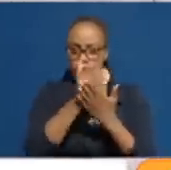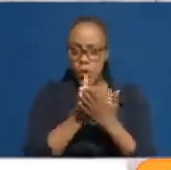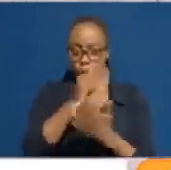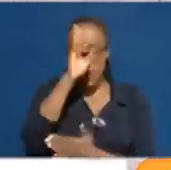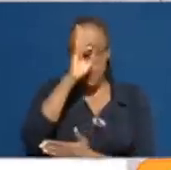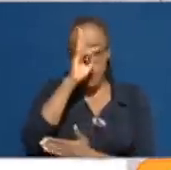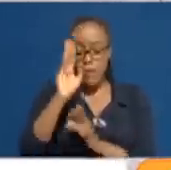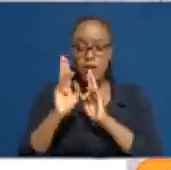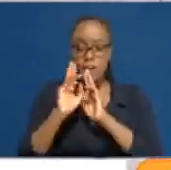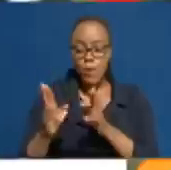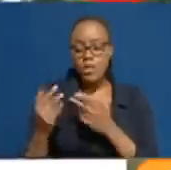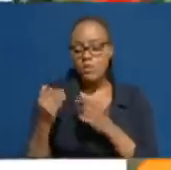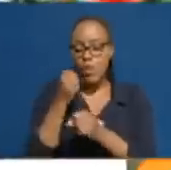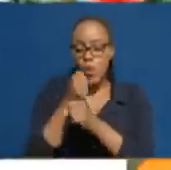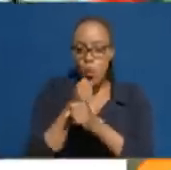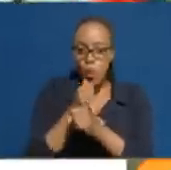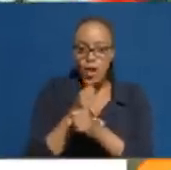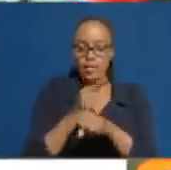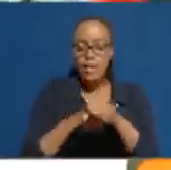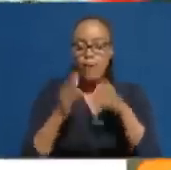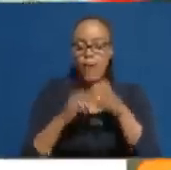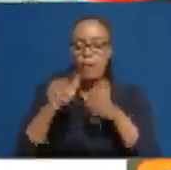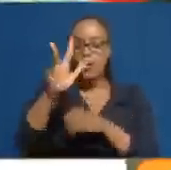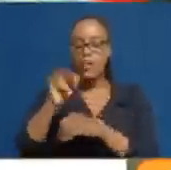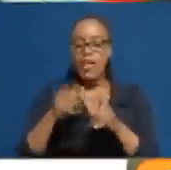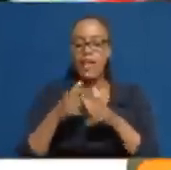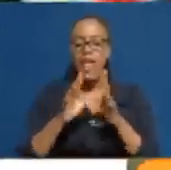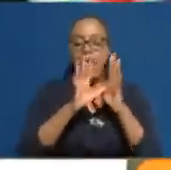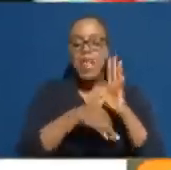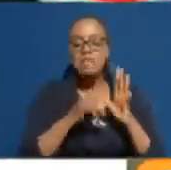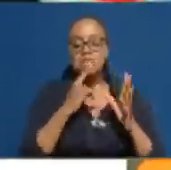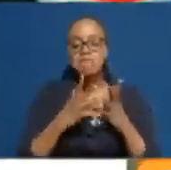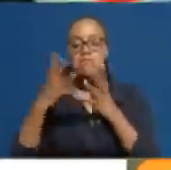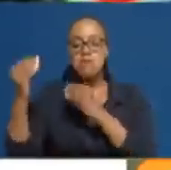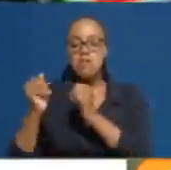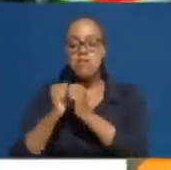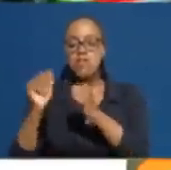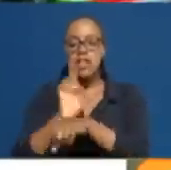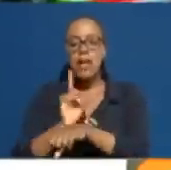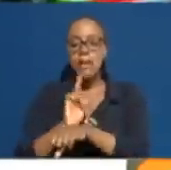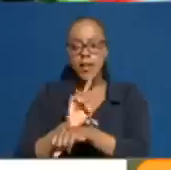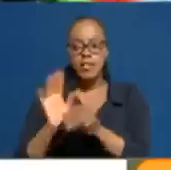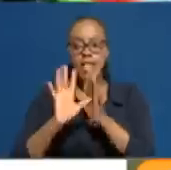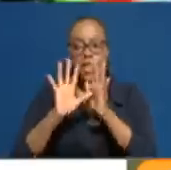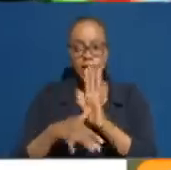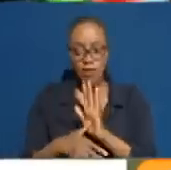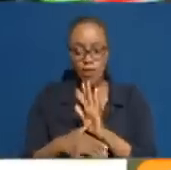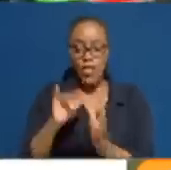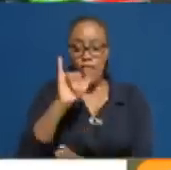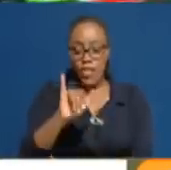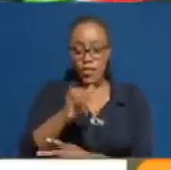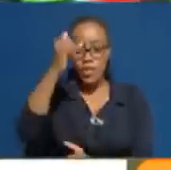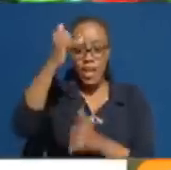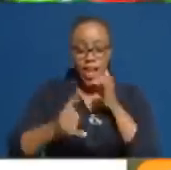police, reported for duty at 9:30 a.m. before excusing himself 15 minutes later. That would